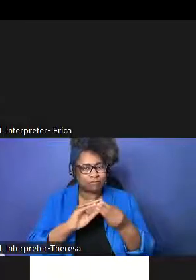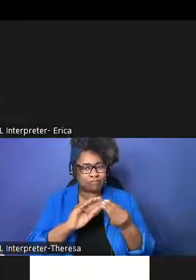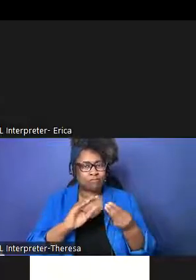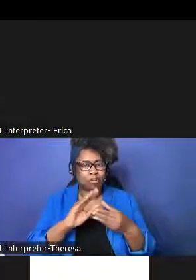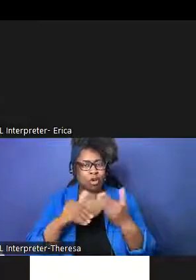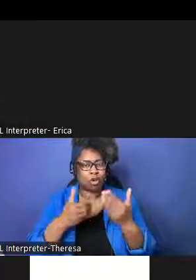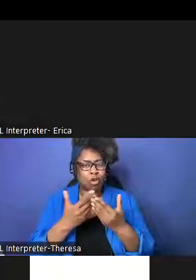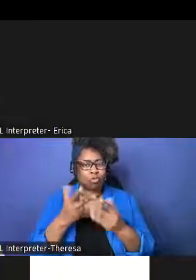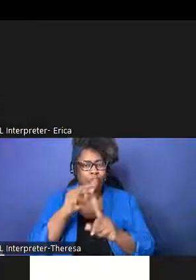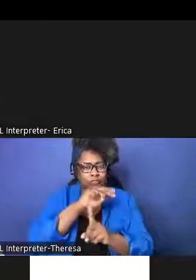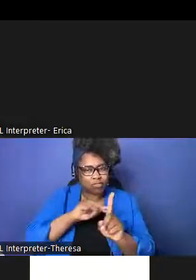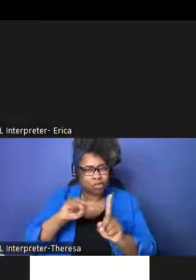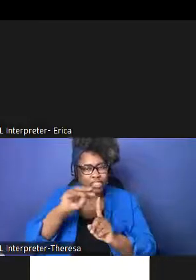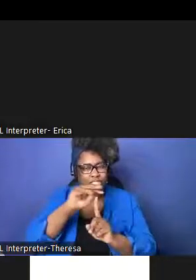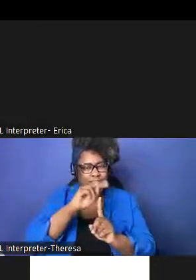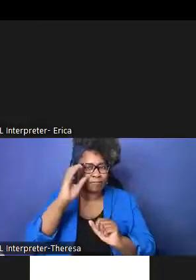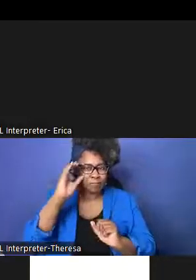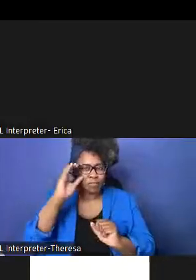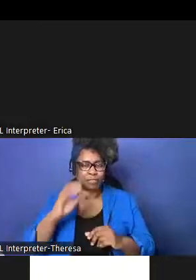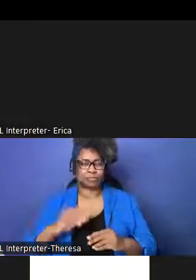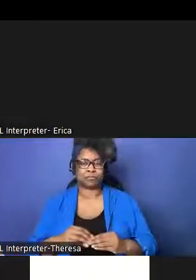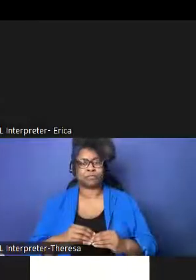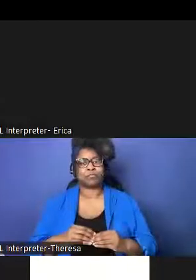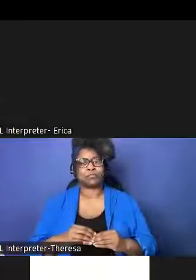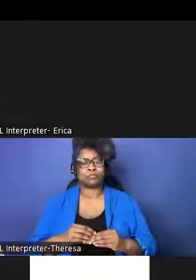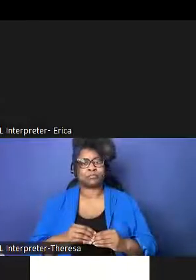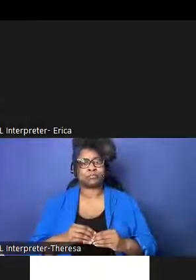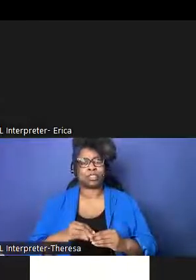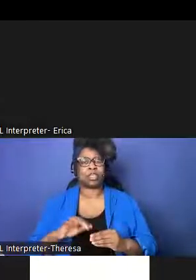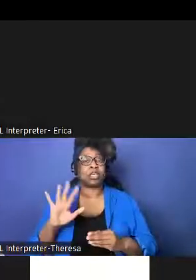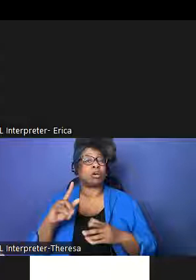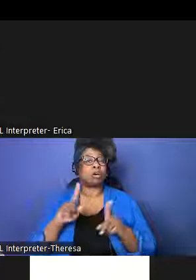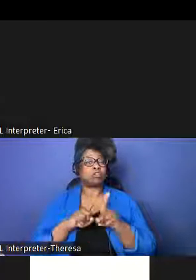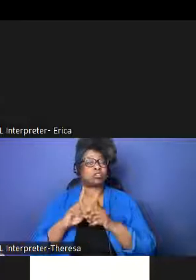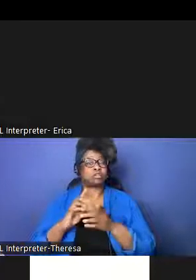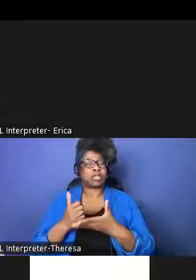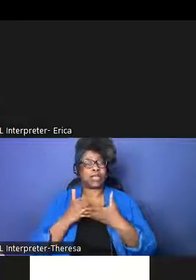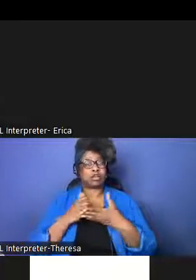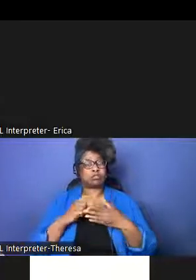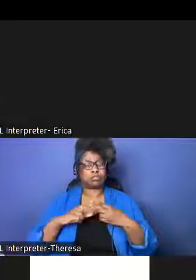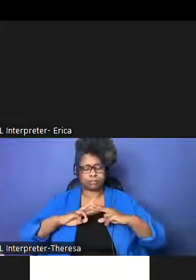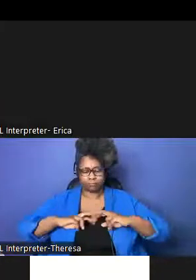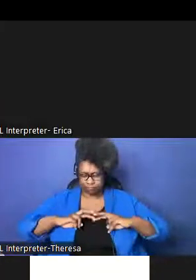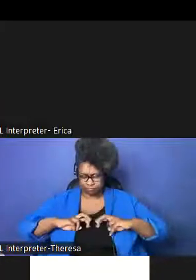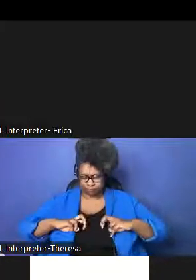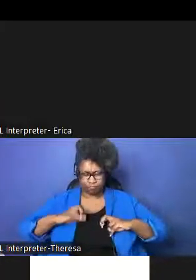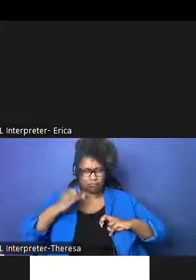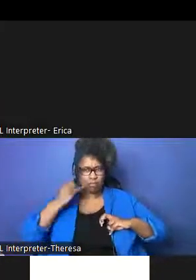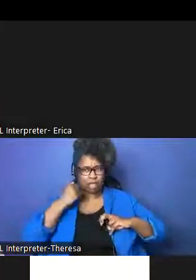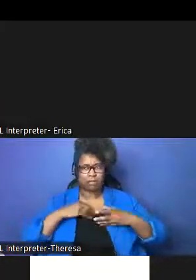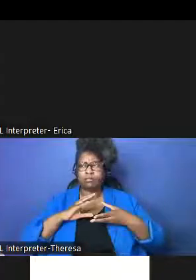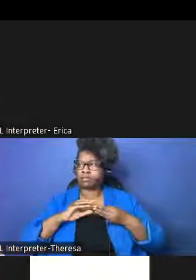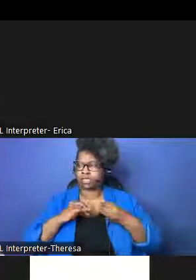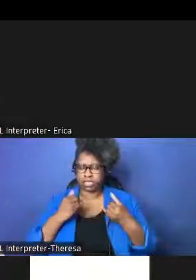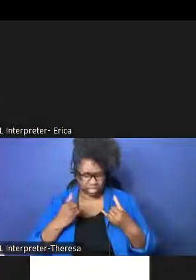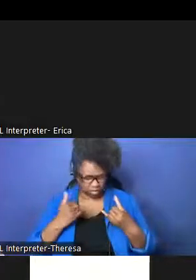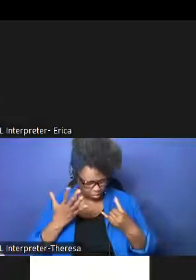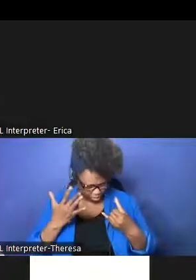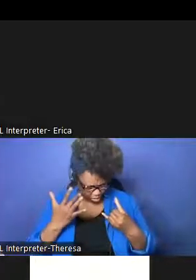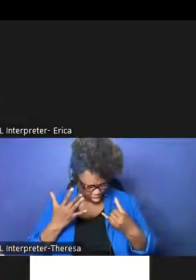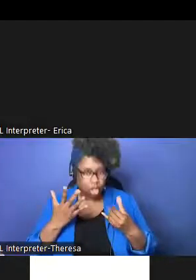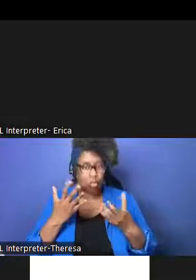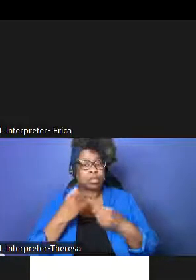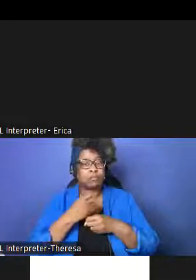heard. It's also helpful to ask yourself, why am I talking to make sure that it's